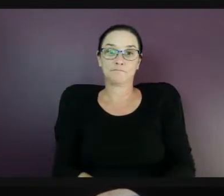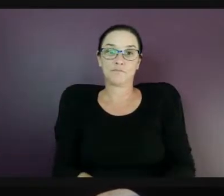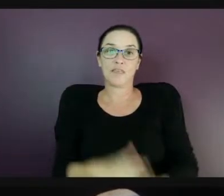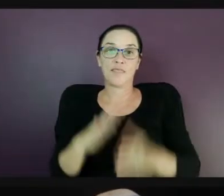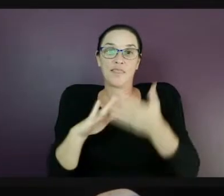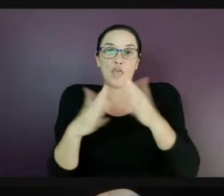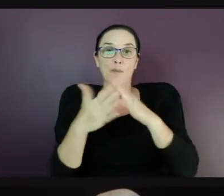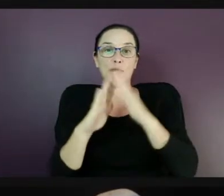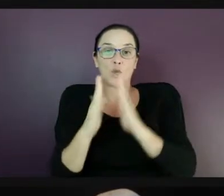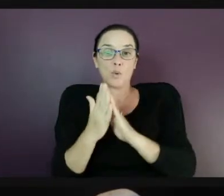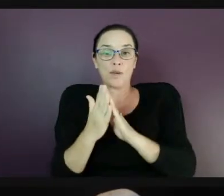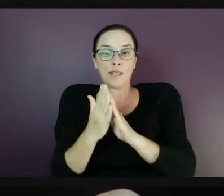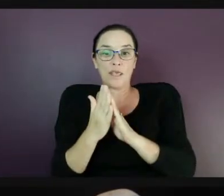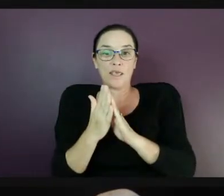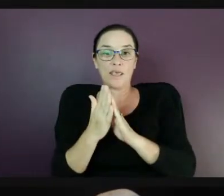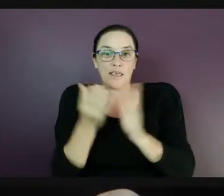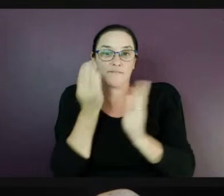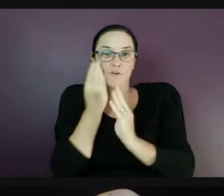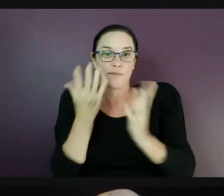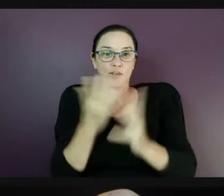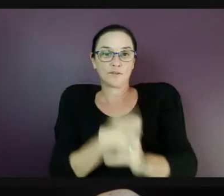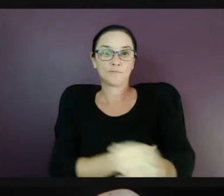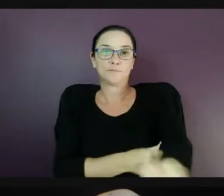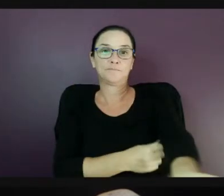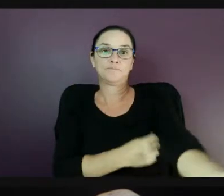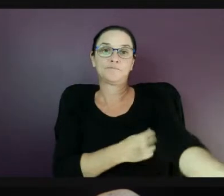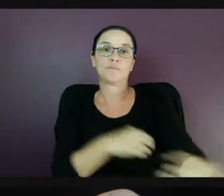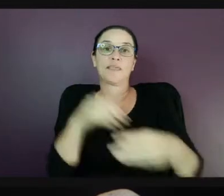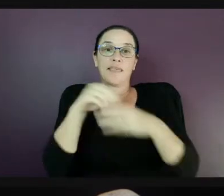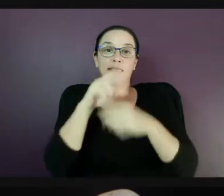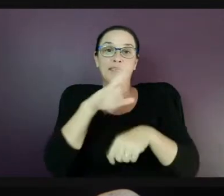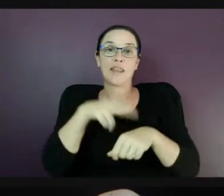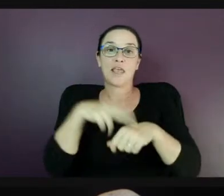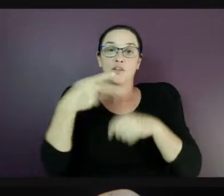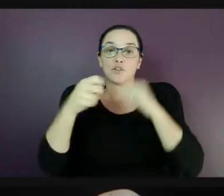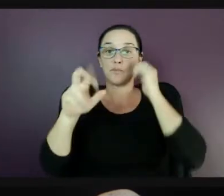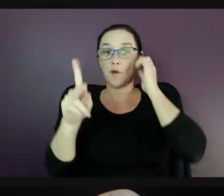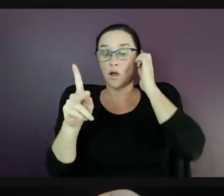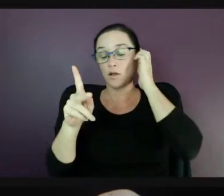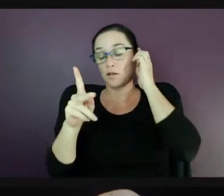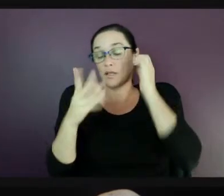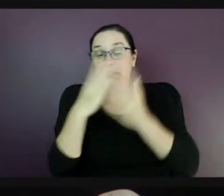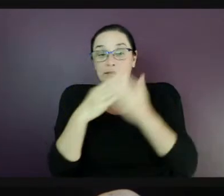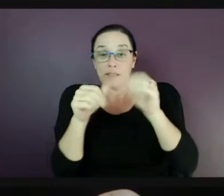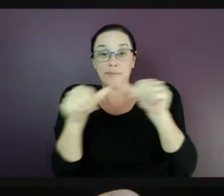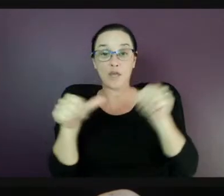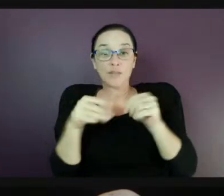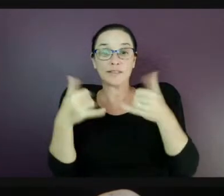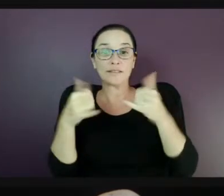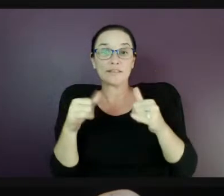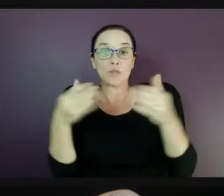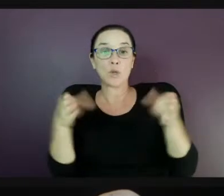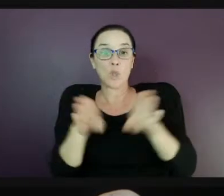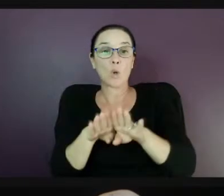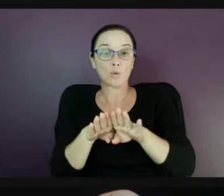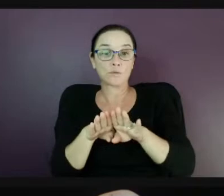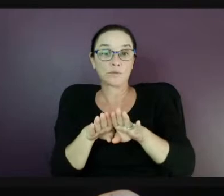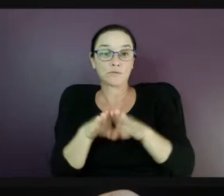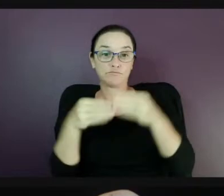One is that in a national park, there are some areas still closed due to elevated seismic activity and